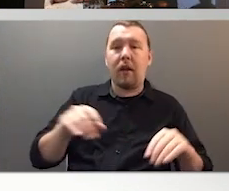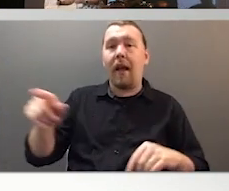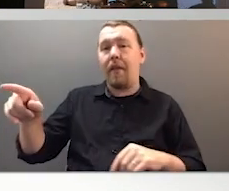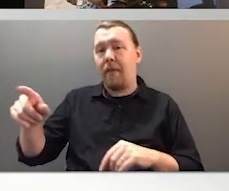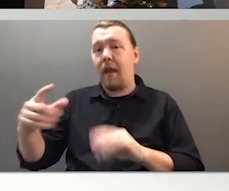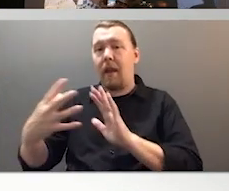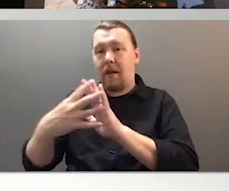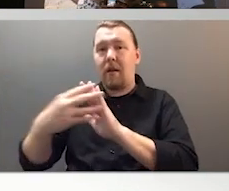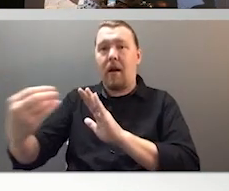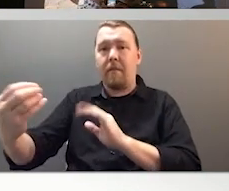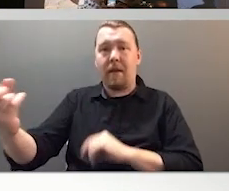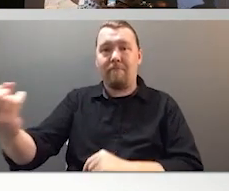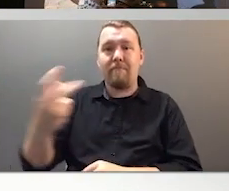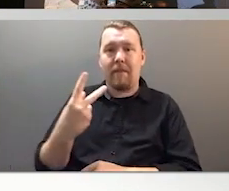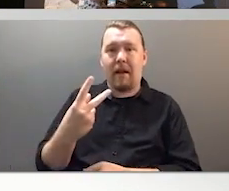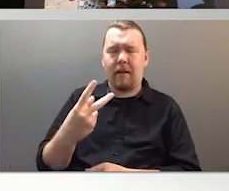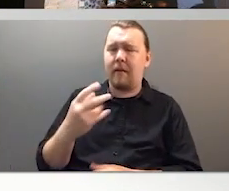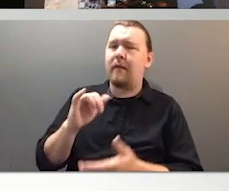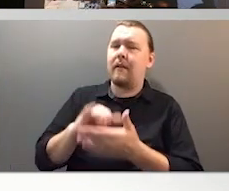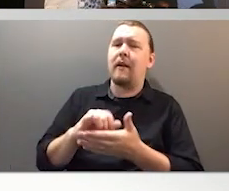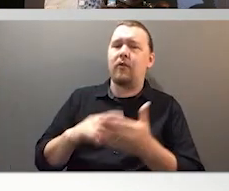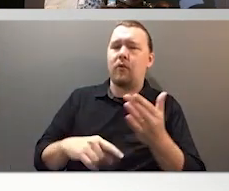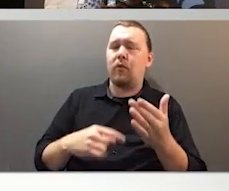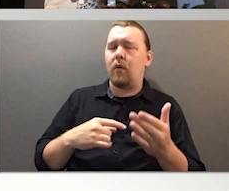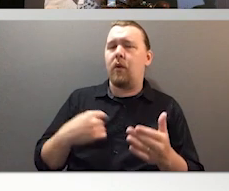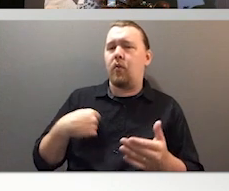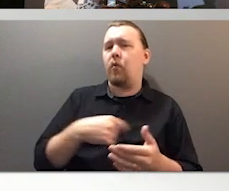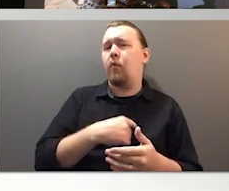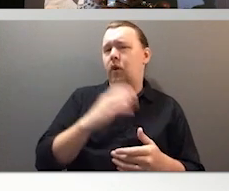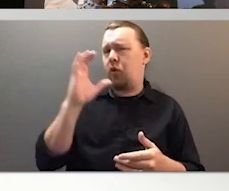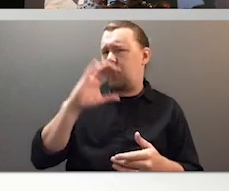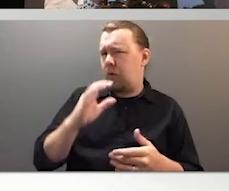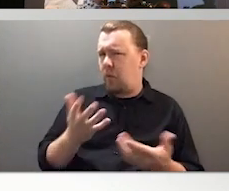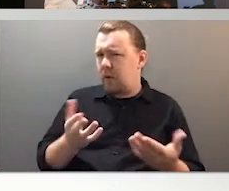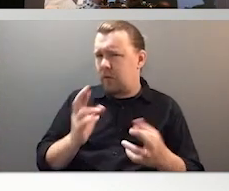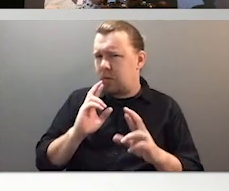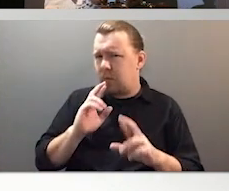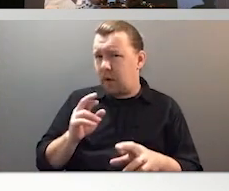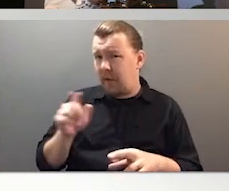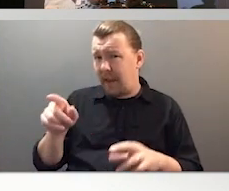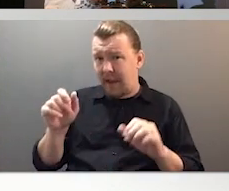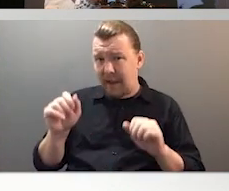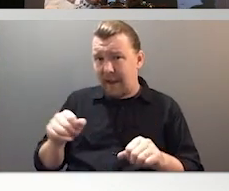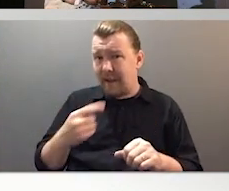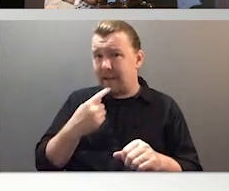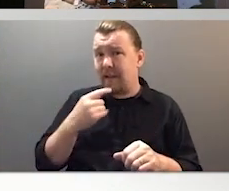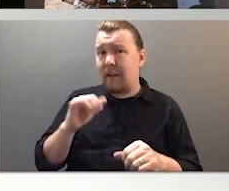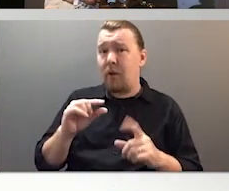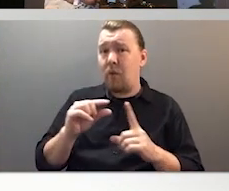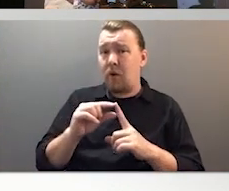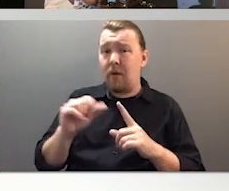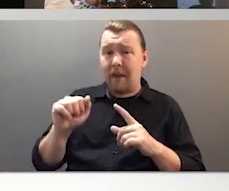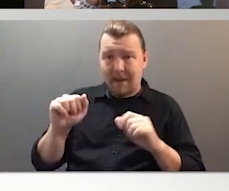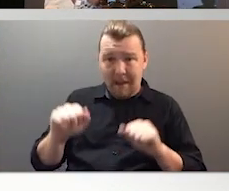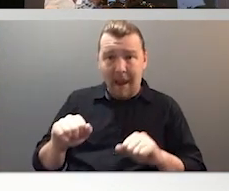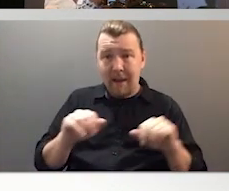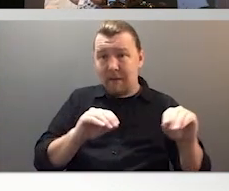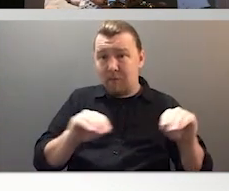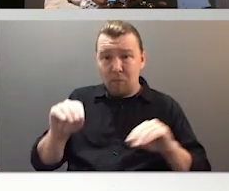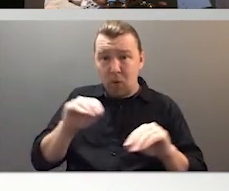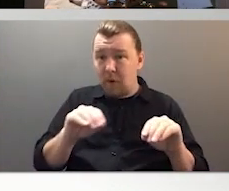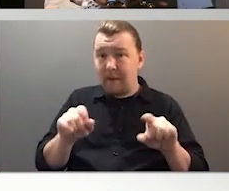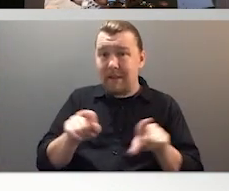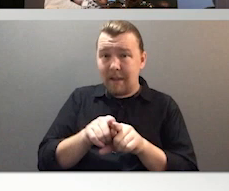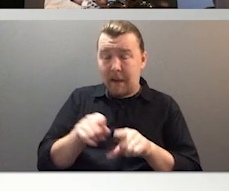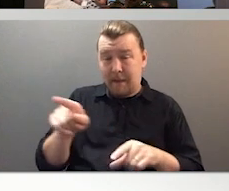it. That's what we're looking for. We want to see what the response is. Can they actually say the words? Can they do the motor movements? Can they